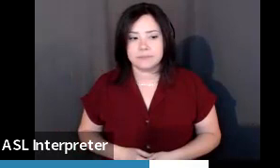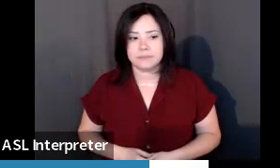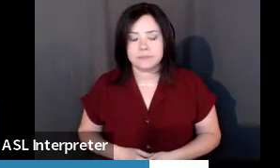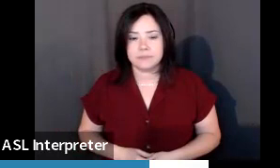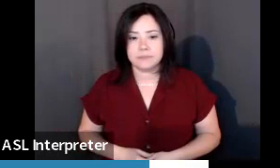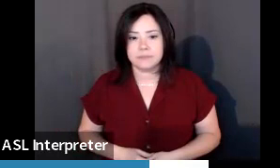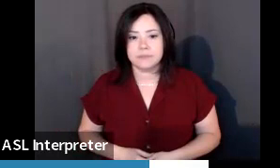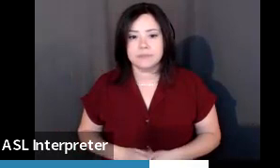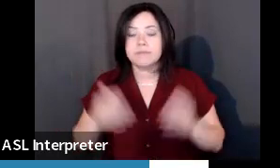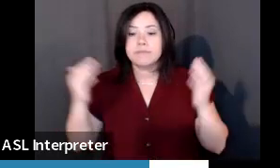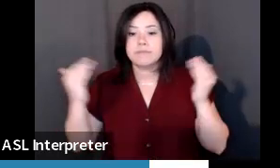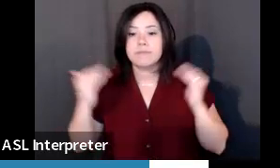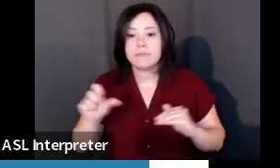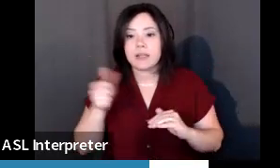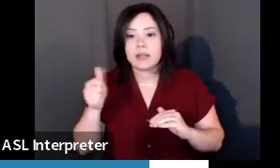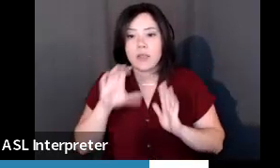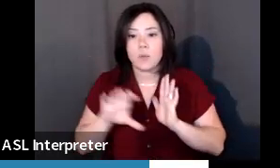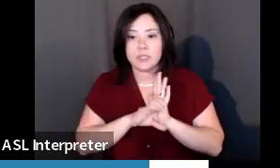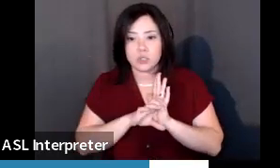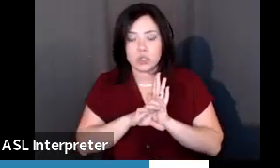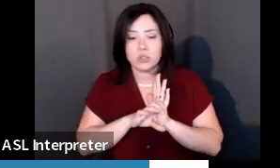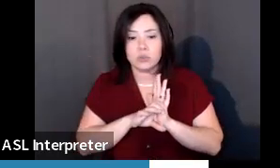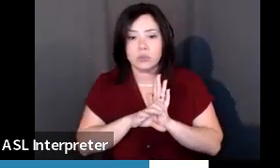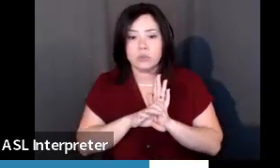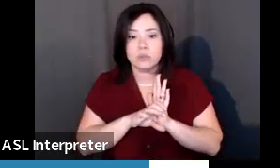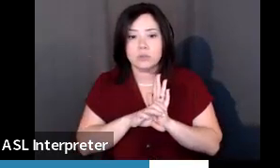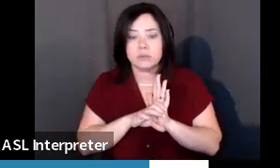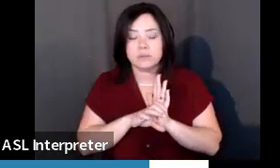And then another picture on the slide is of